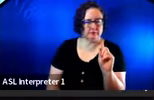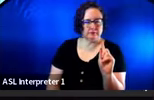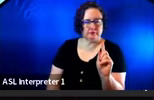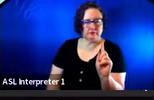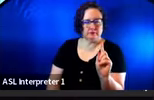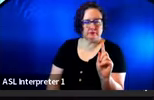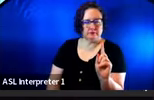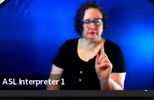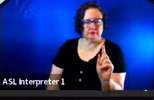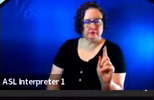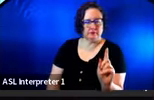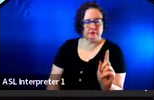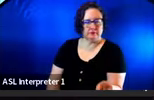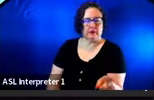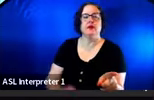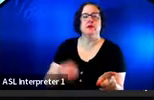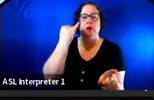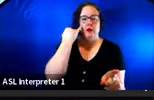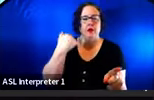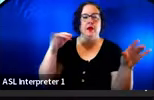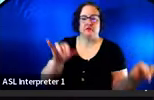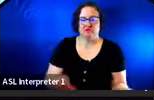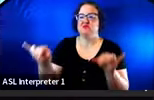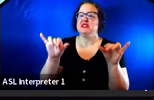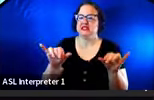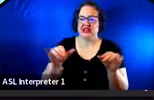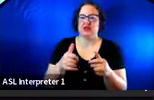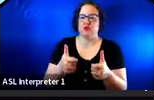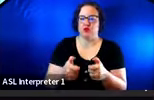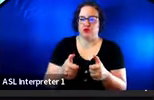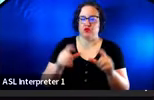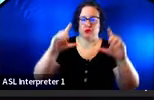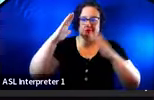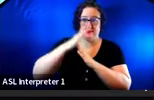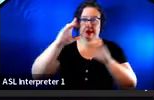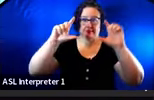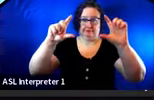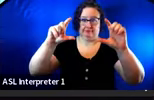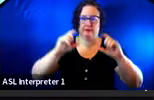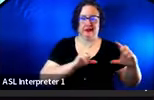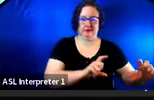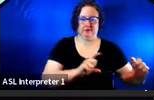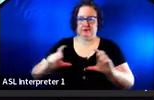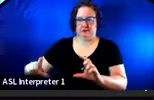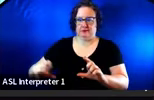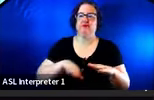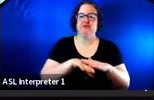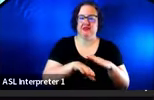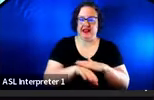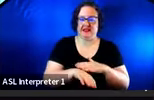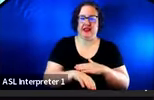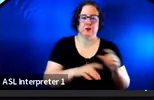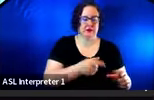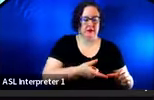we have a standard PlayStation 5 controller up on top. We have two of the Access controllers on the bottom that have a series of